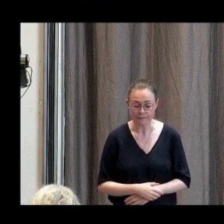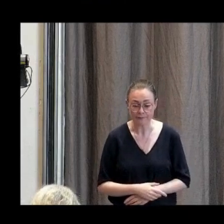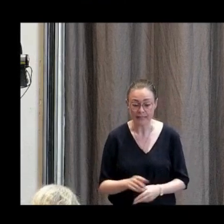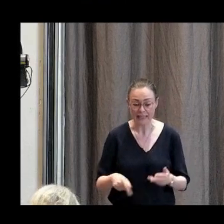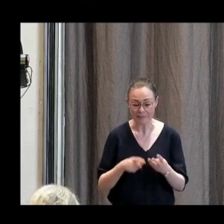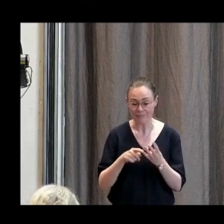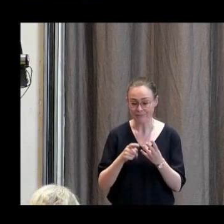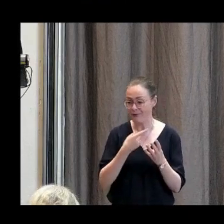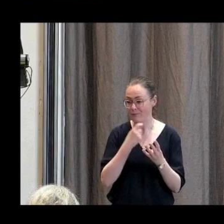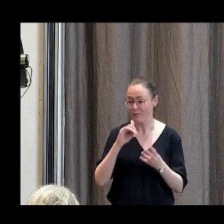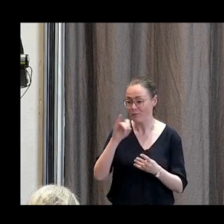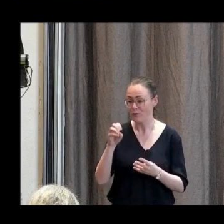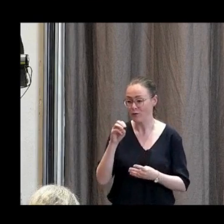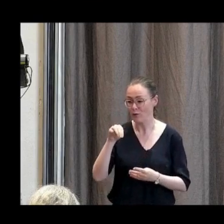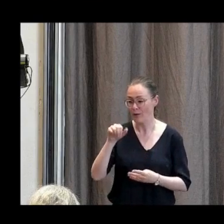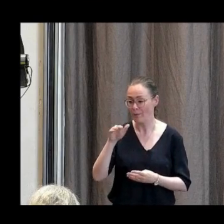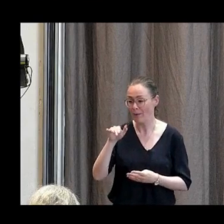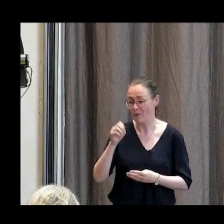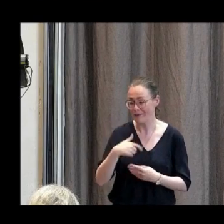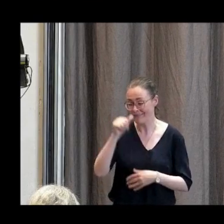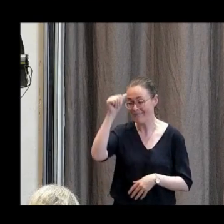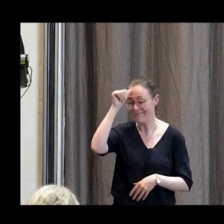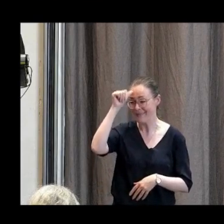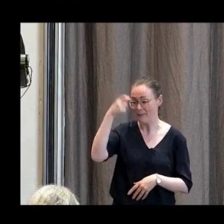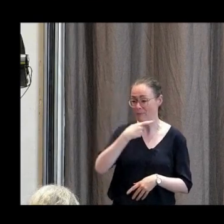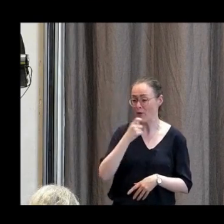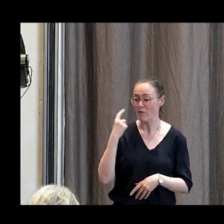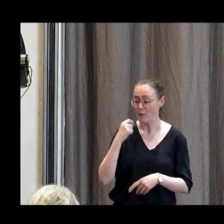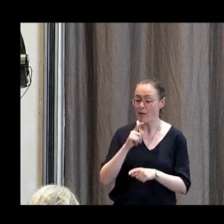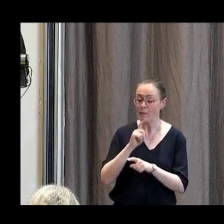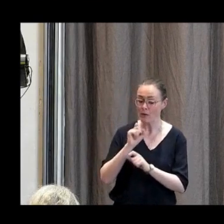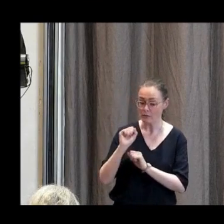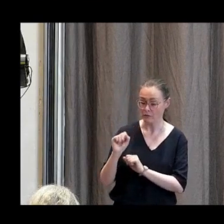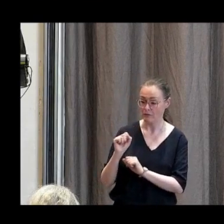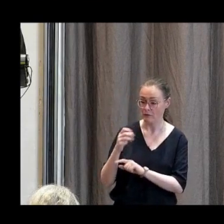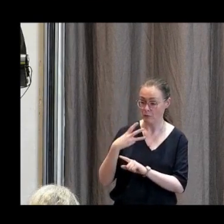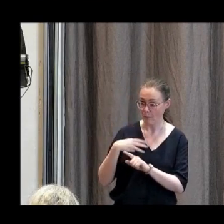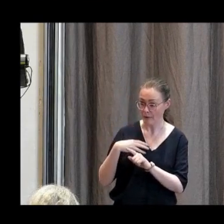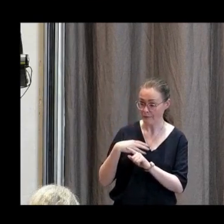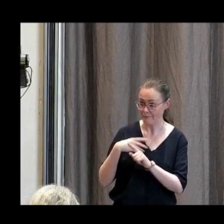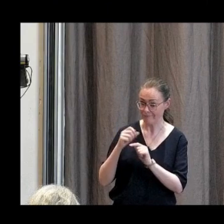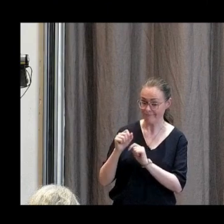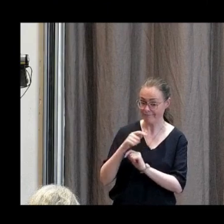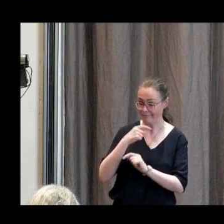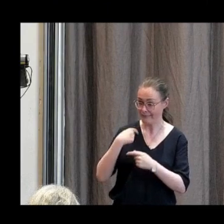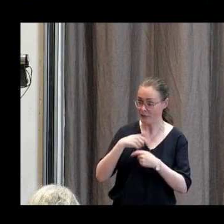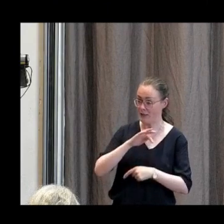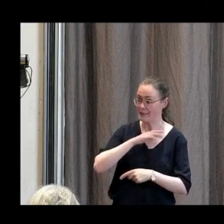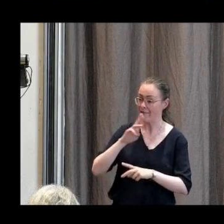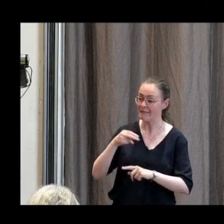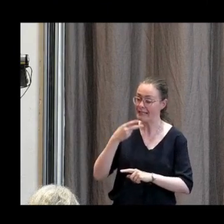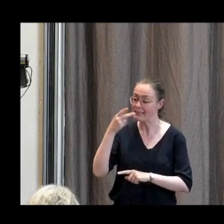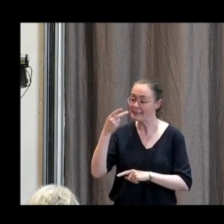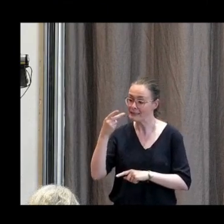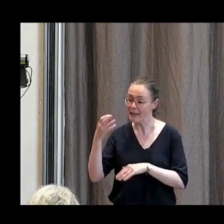Joe Malone, just obviously a very famous perfumer, but she claims that she could smell her